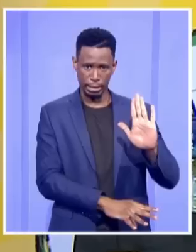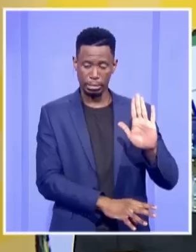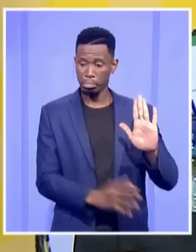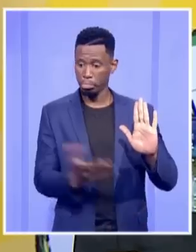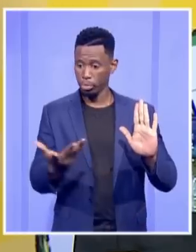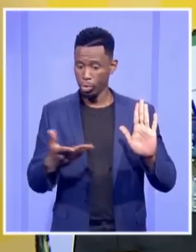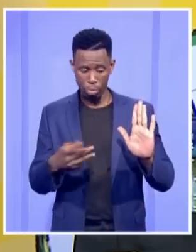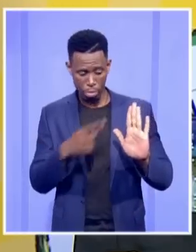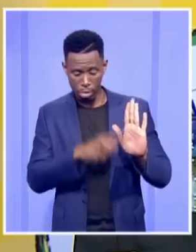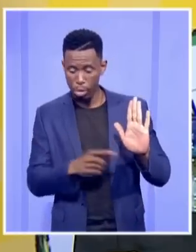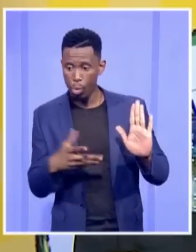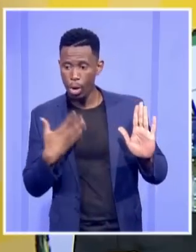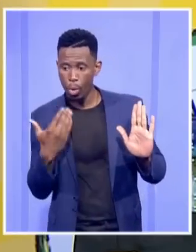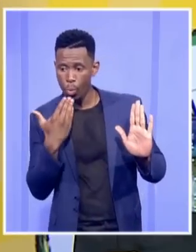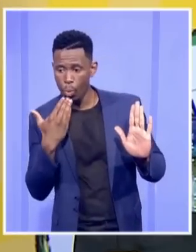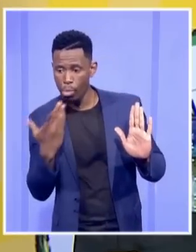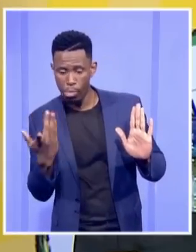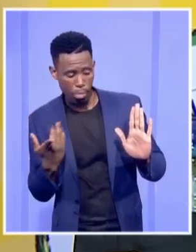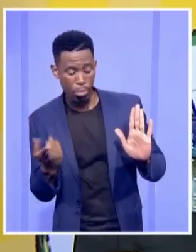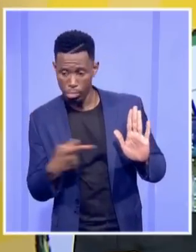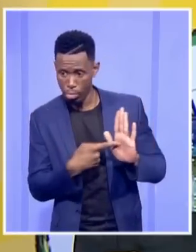So when you make requests,